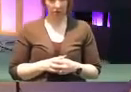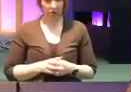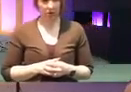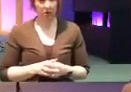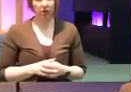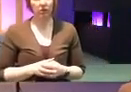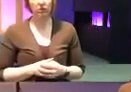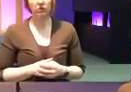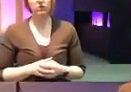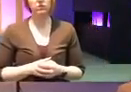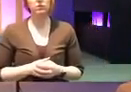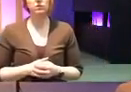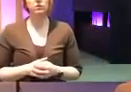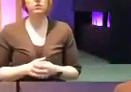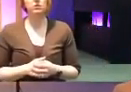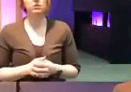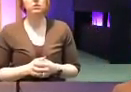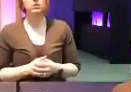Thank you, Lord.